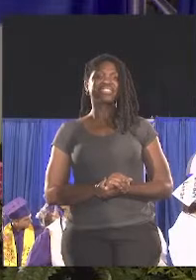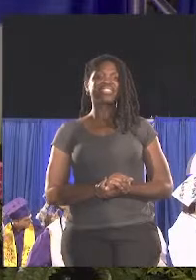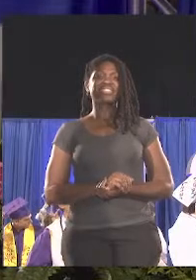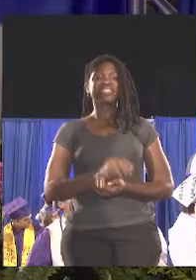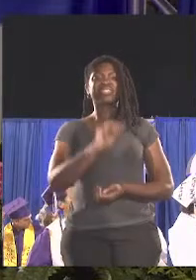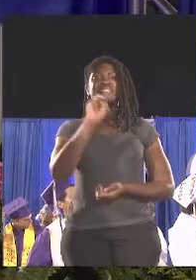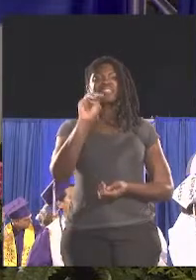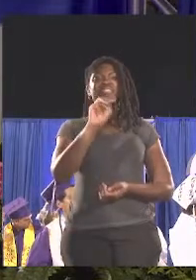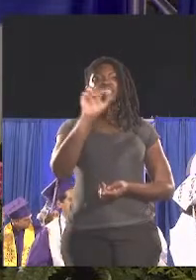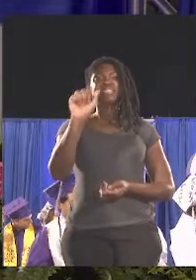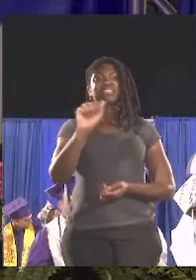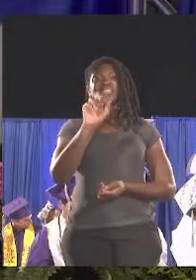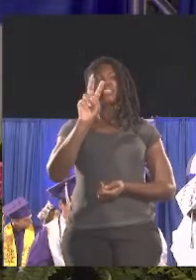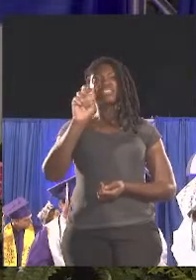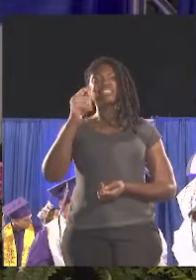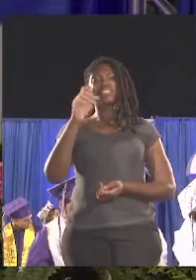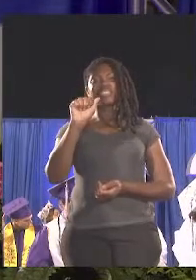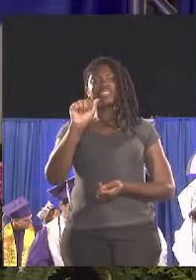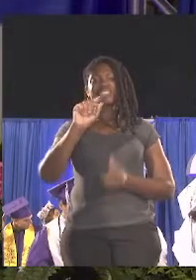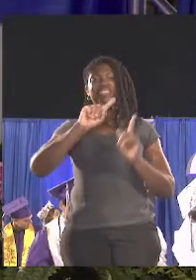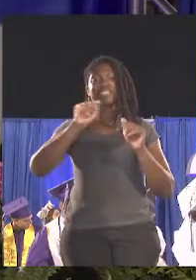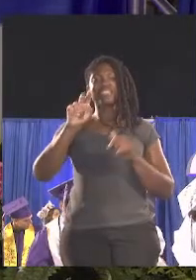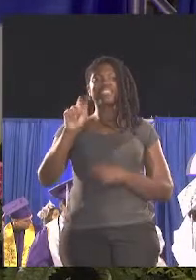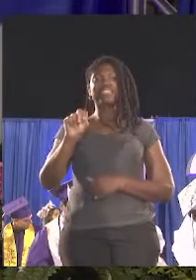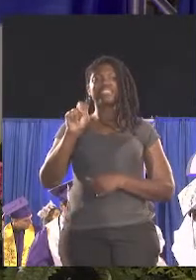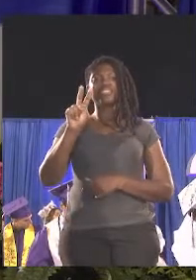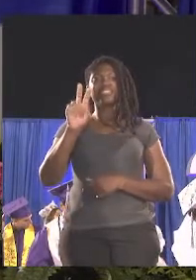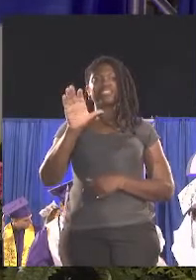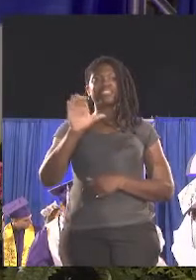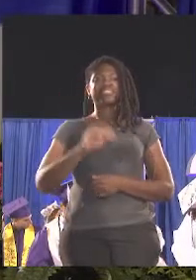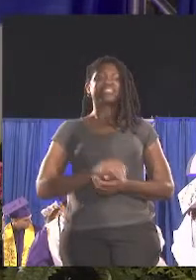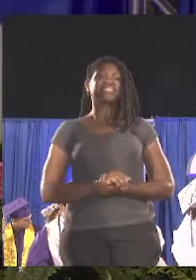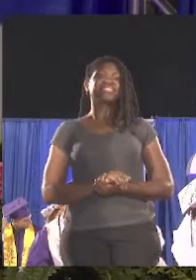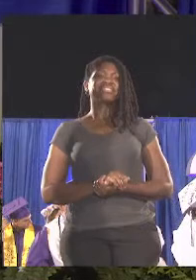Mia A. Vega, Northwest Vista College.